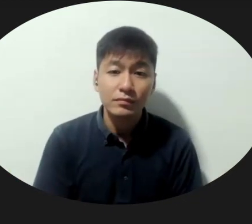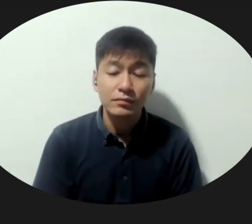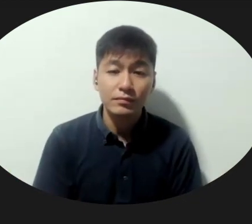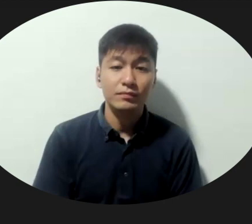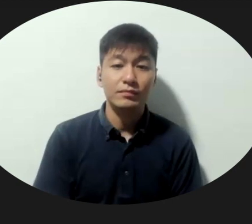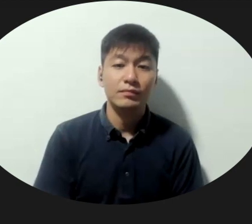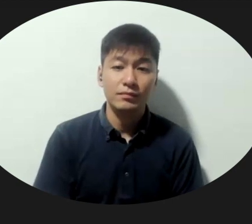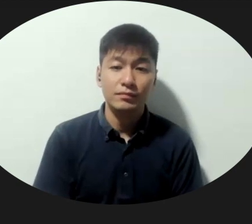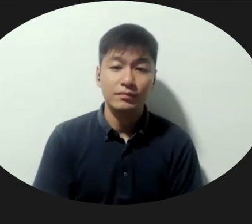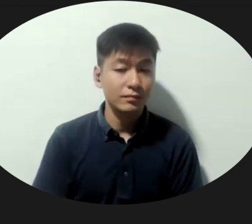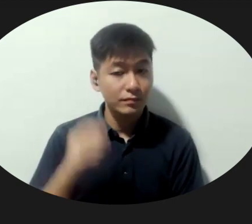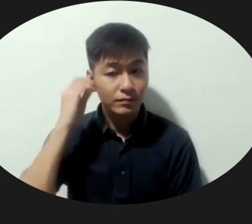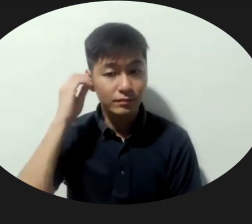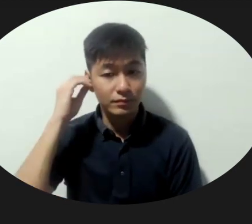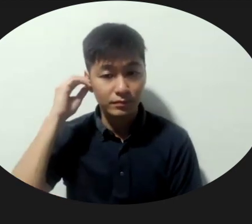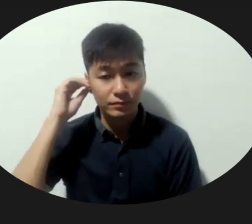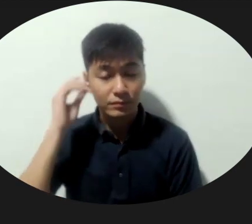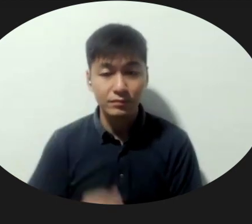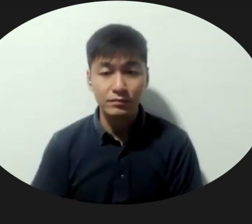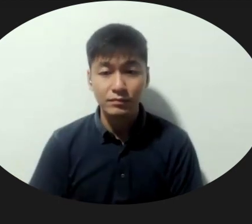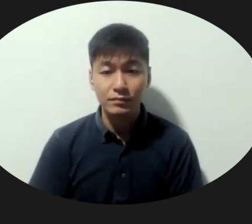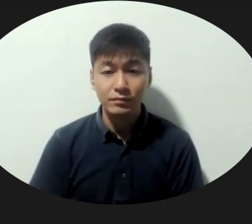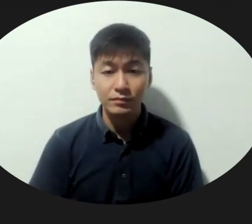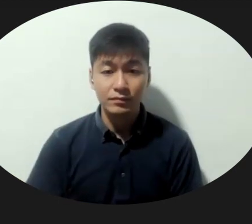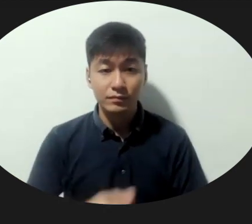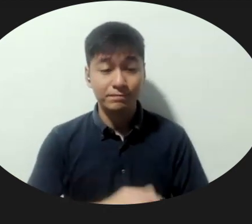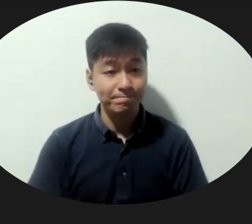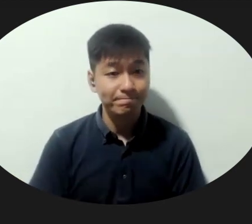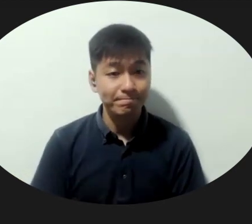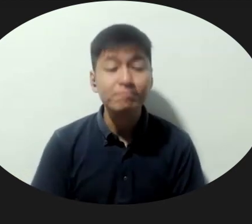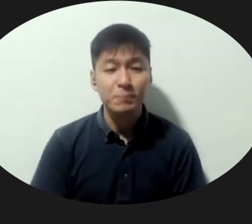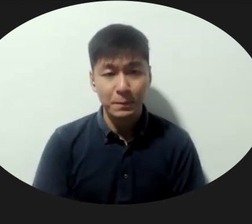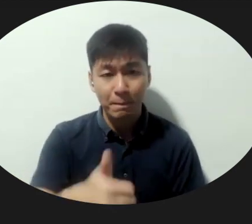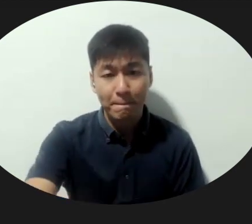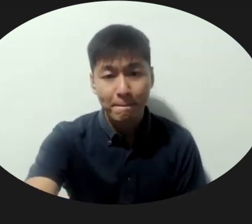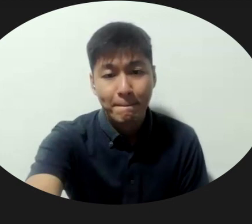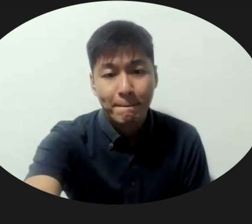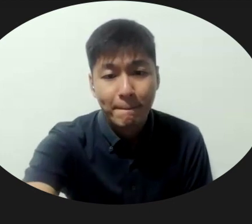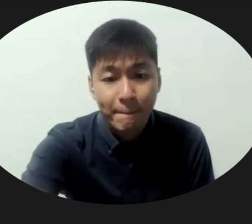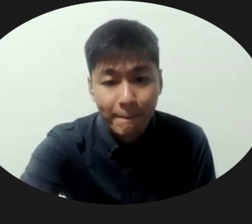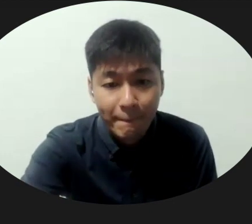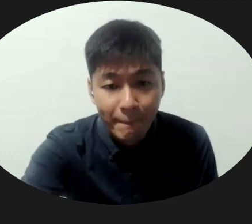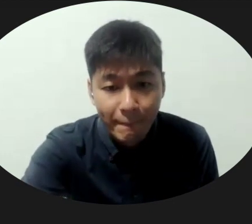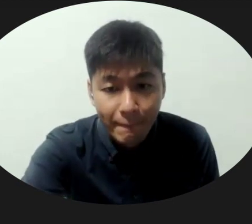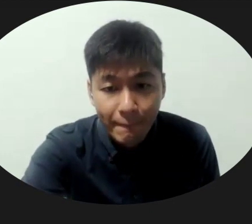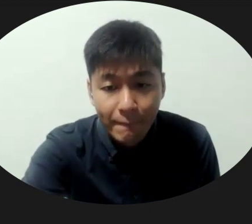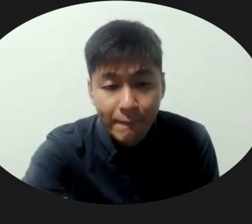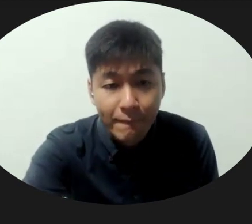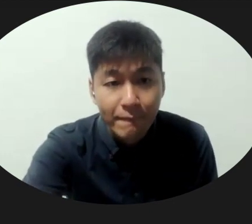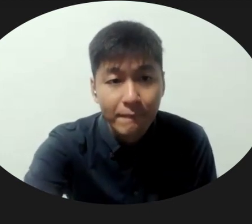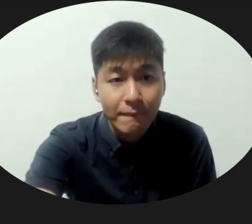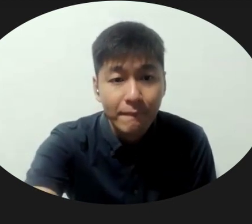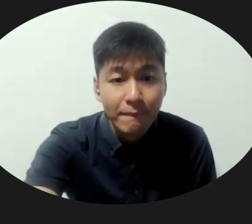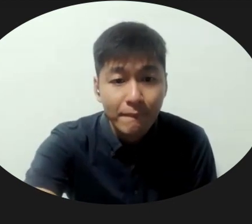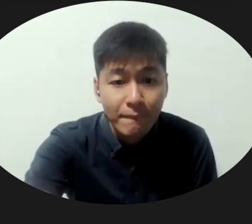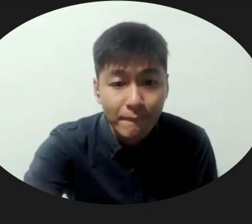As you all read through my chats, I've been having dementia for about 17 years. So I'm being